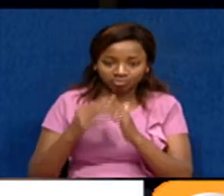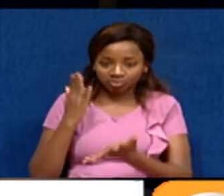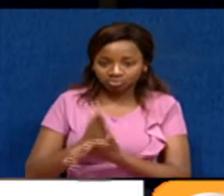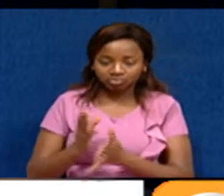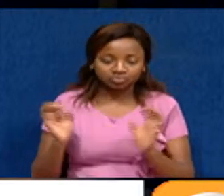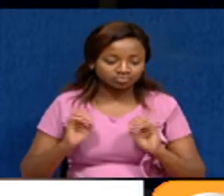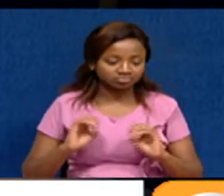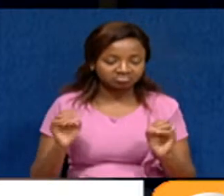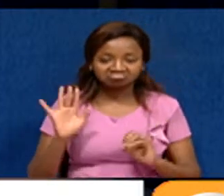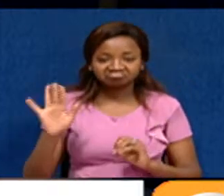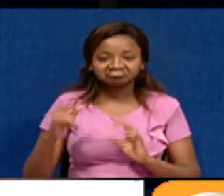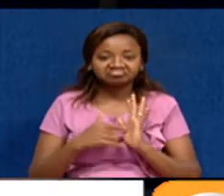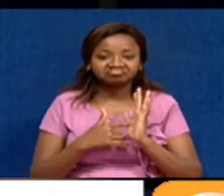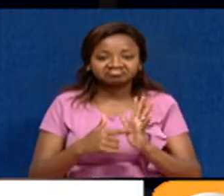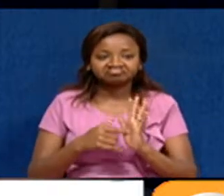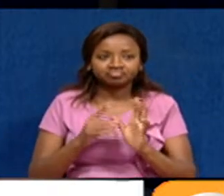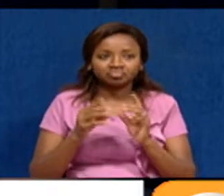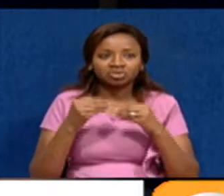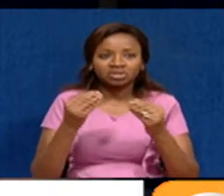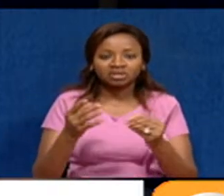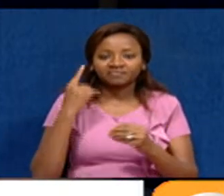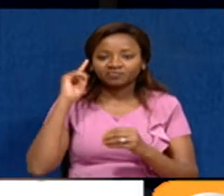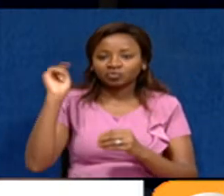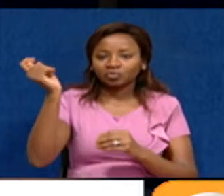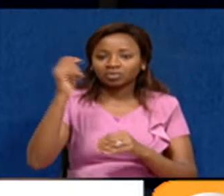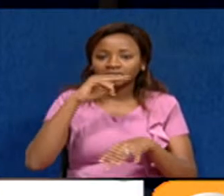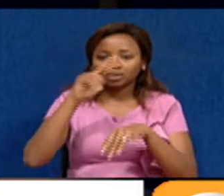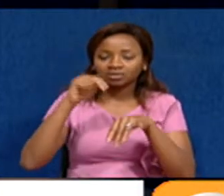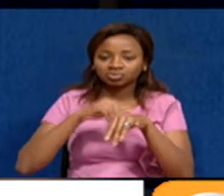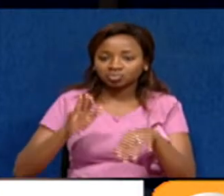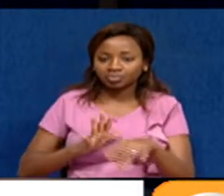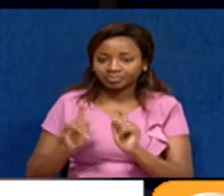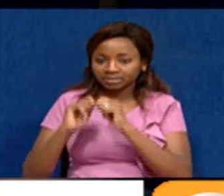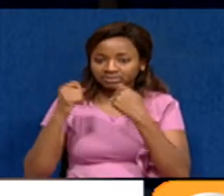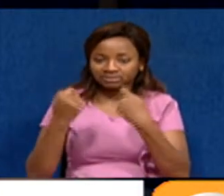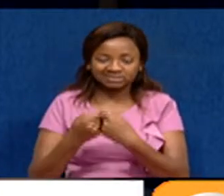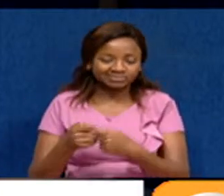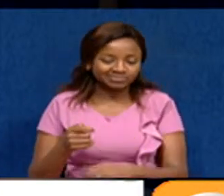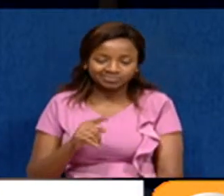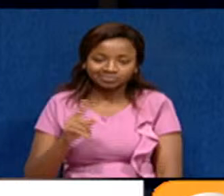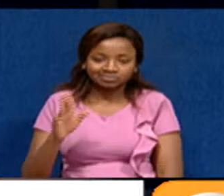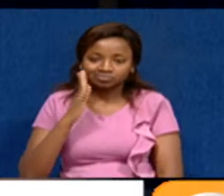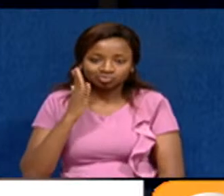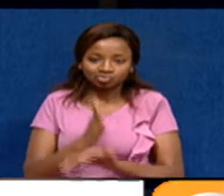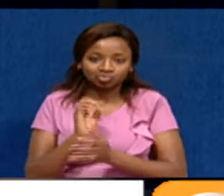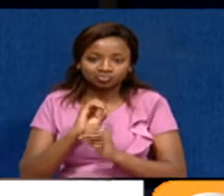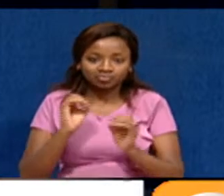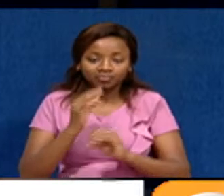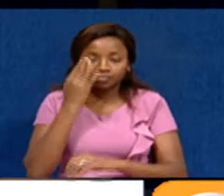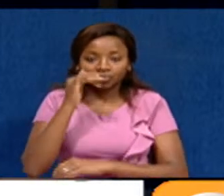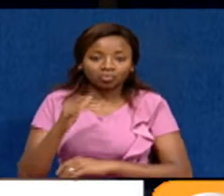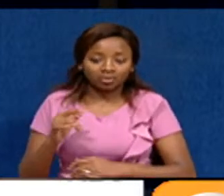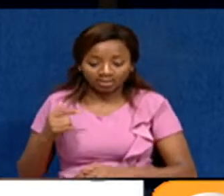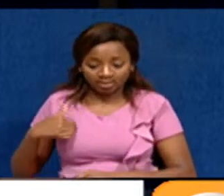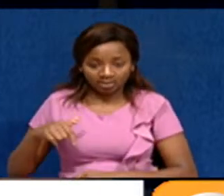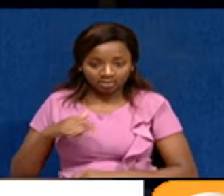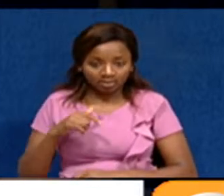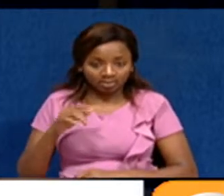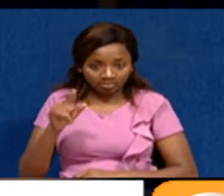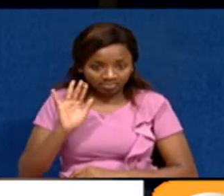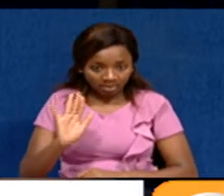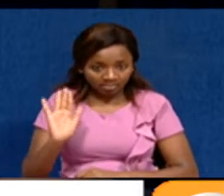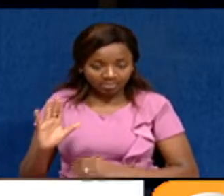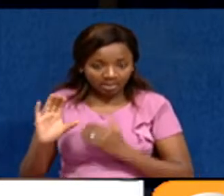the example that he has given of the starlets. The caretaker committee is not a member of